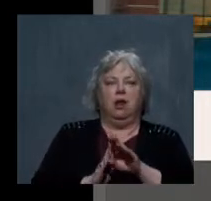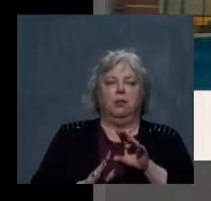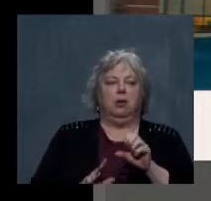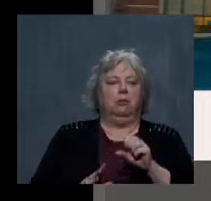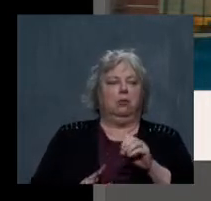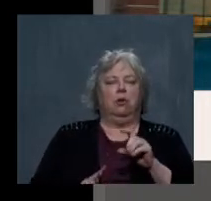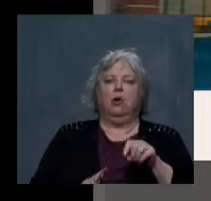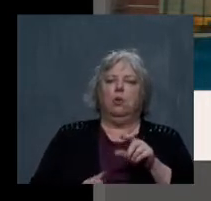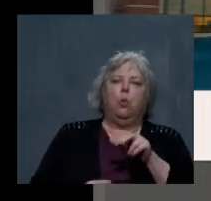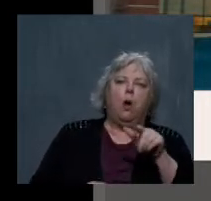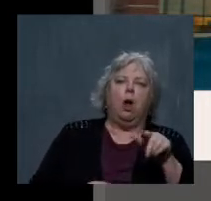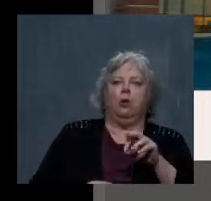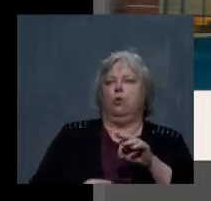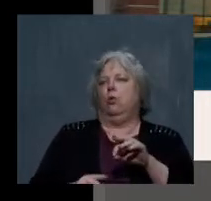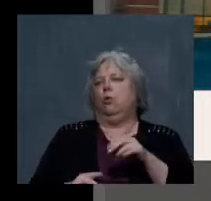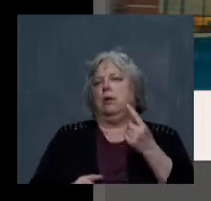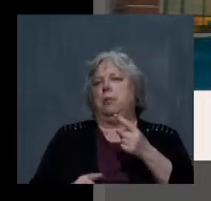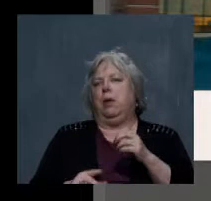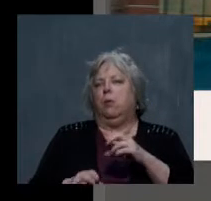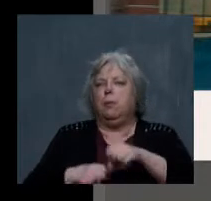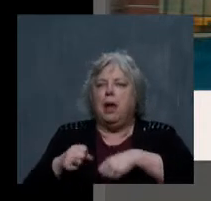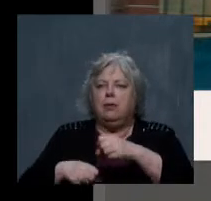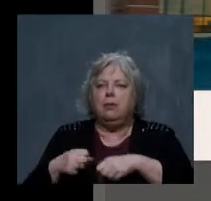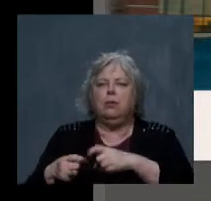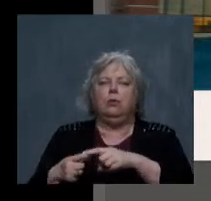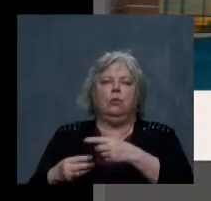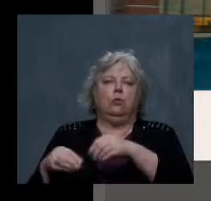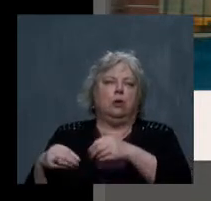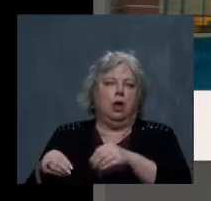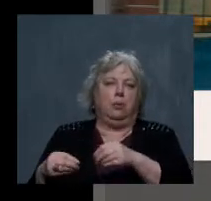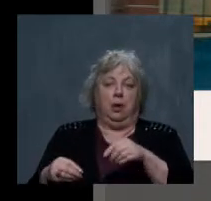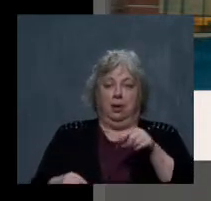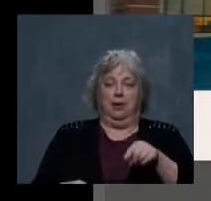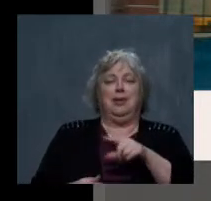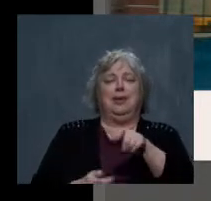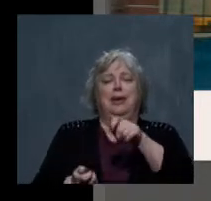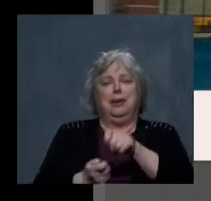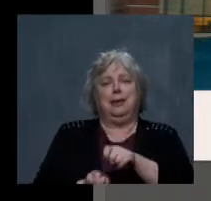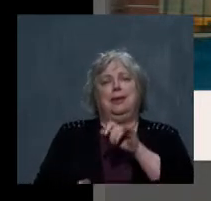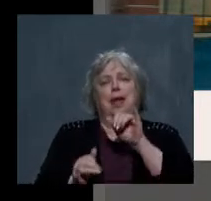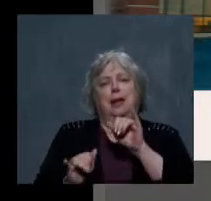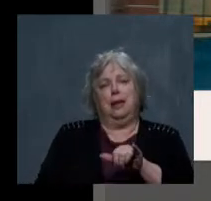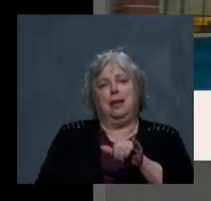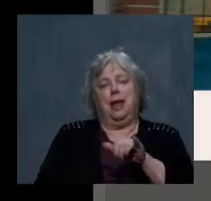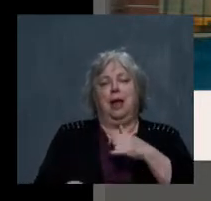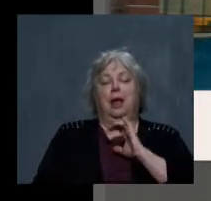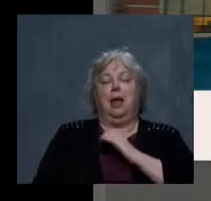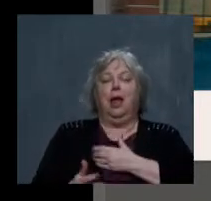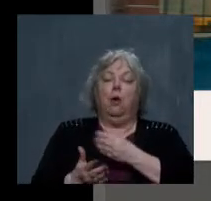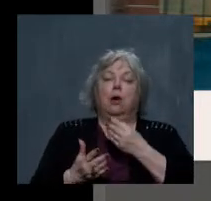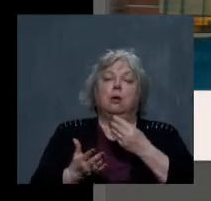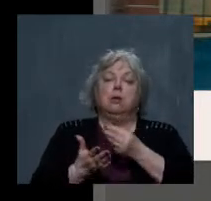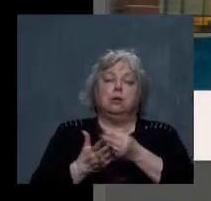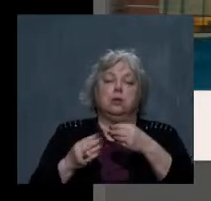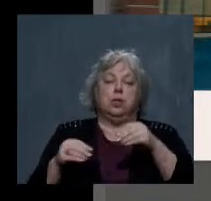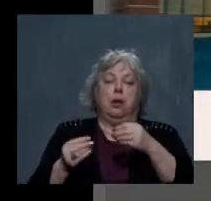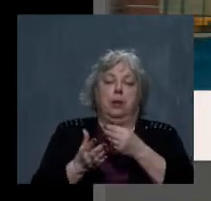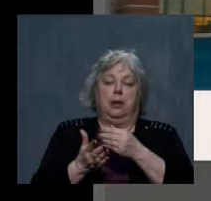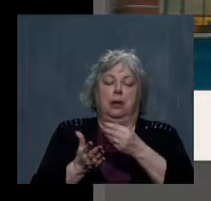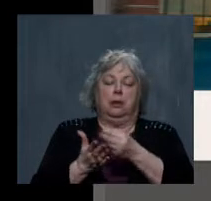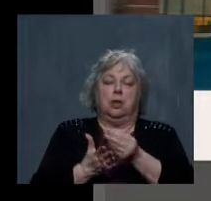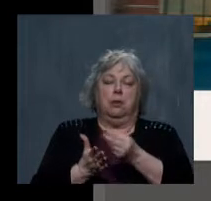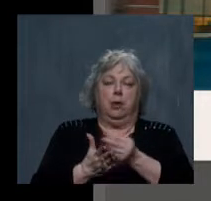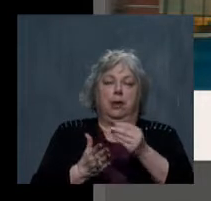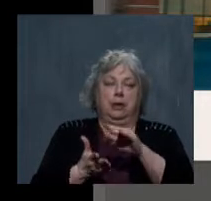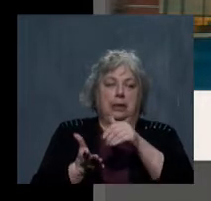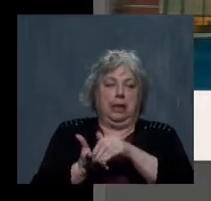could walk to or bike to development. Well, this is exactly what this is. We have our shopping centers. I've got two shopping centers in